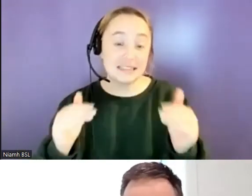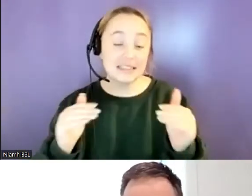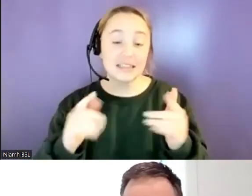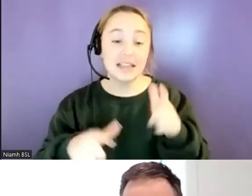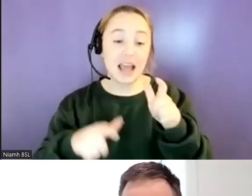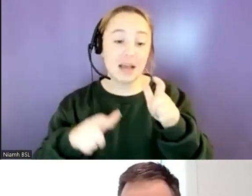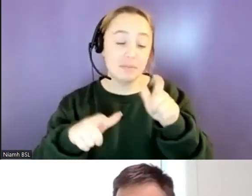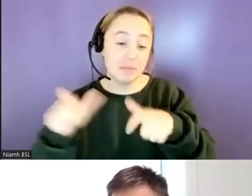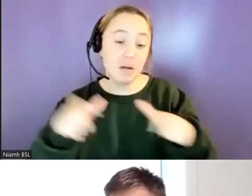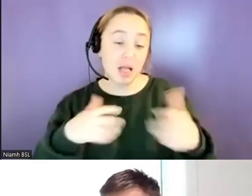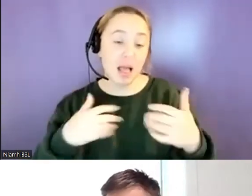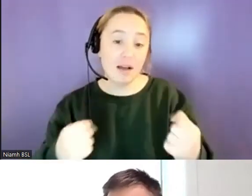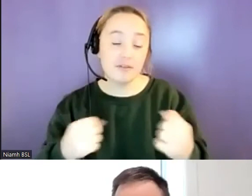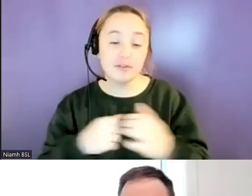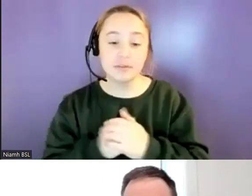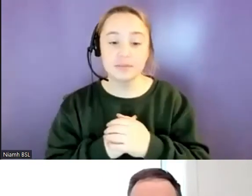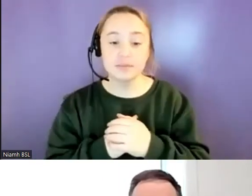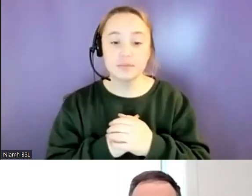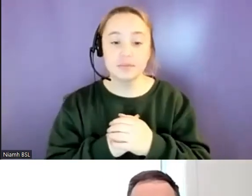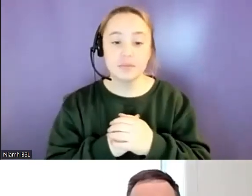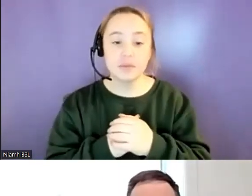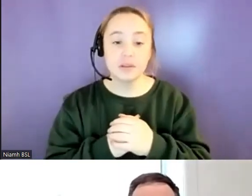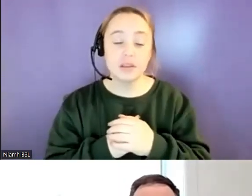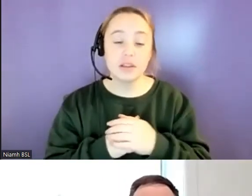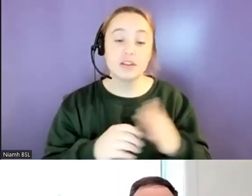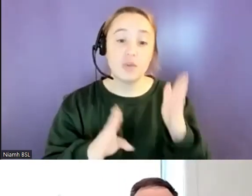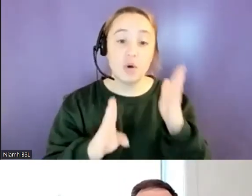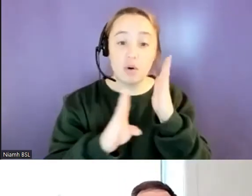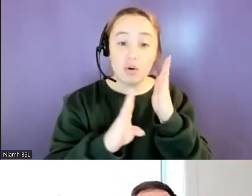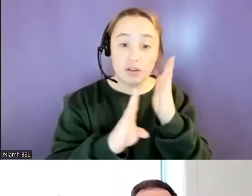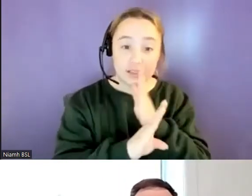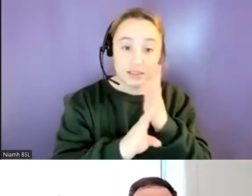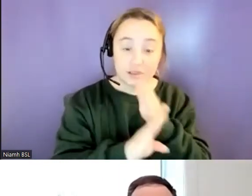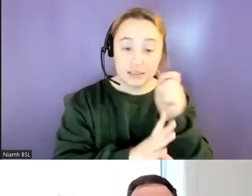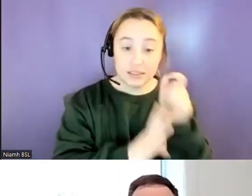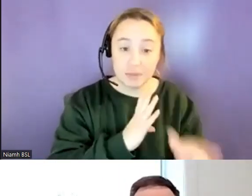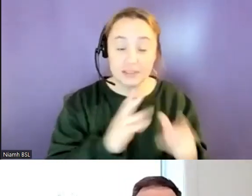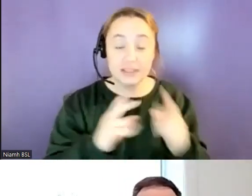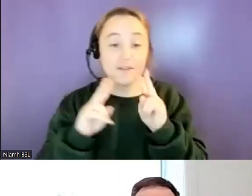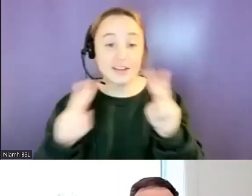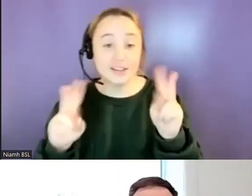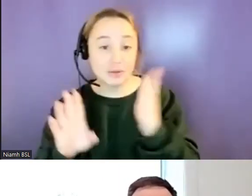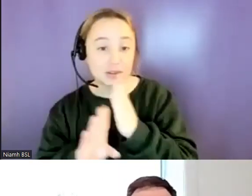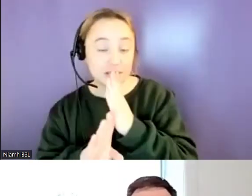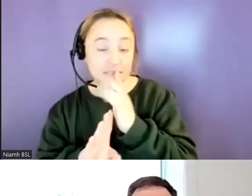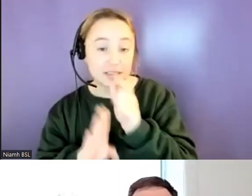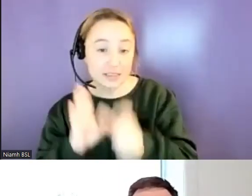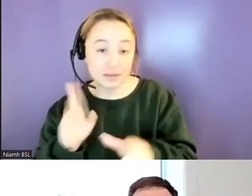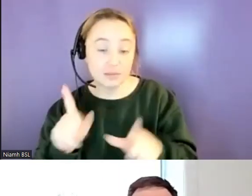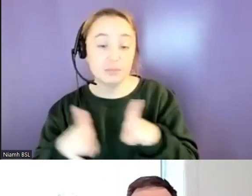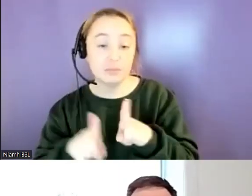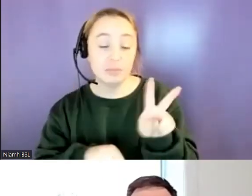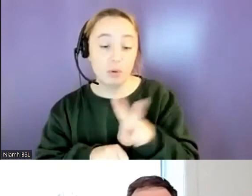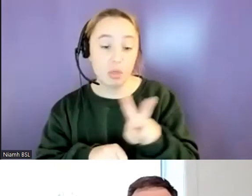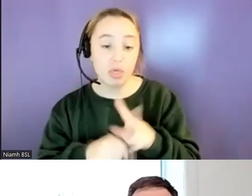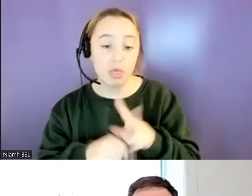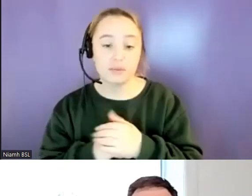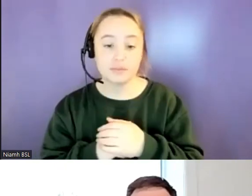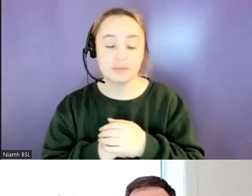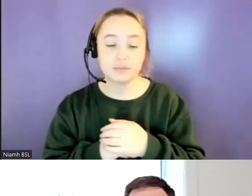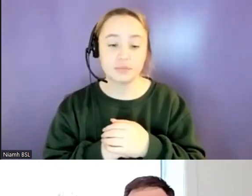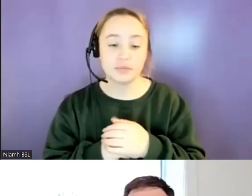have towards visible and non-visible disabilities. So that's been a great way of kind of getting across that